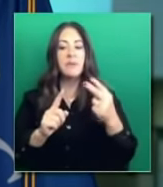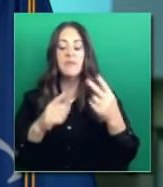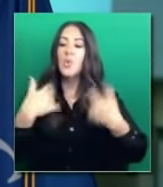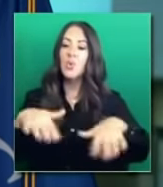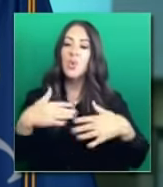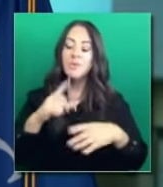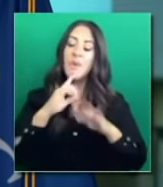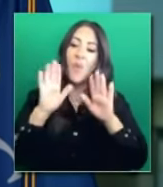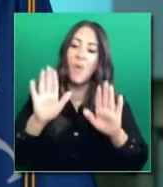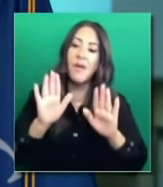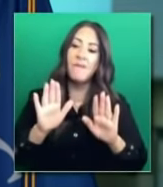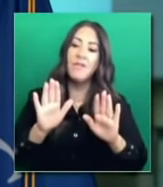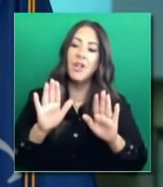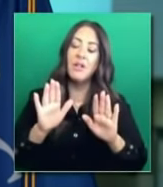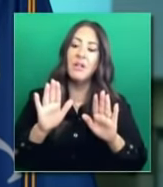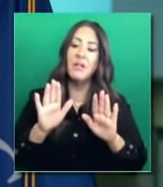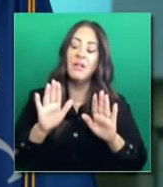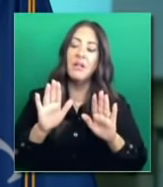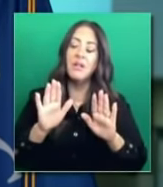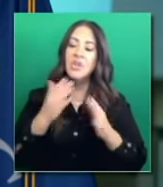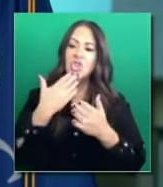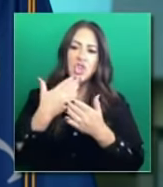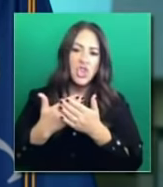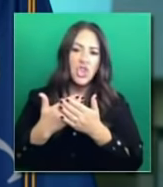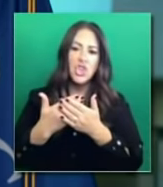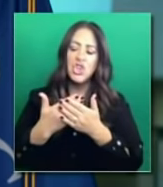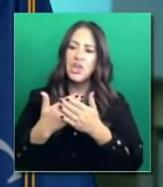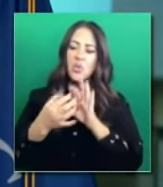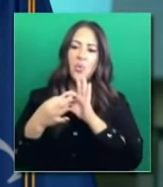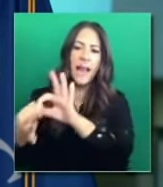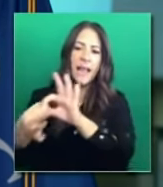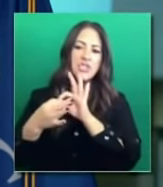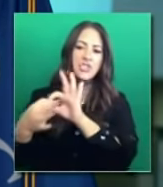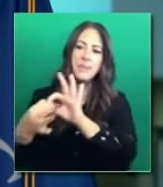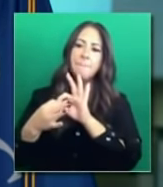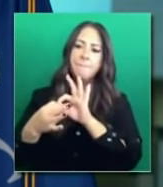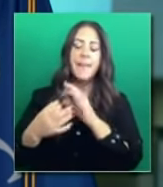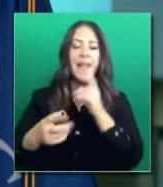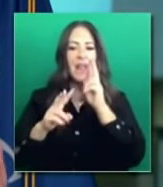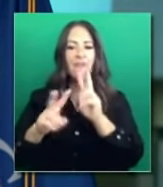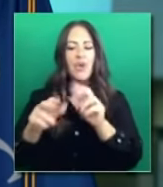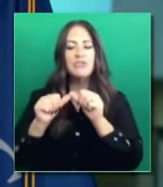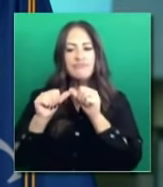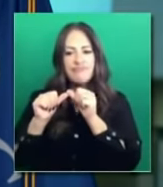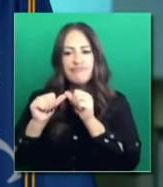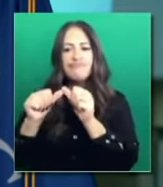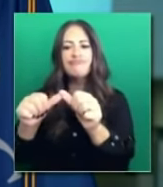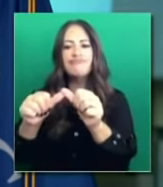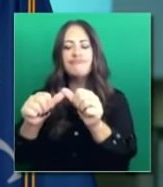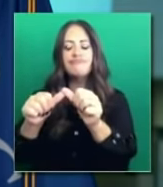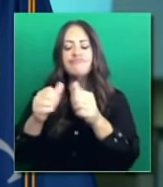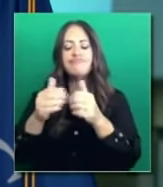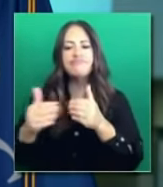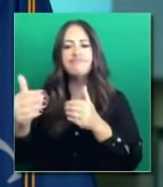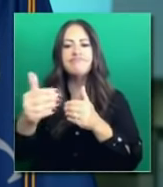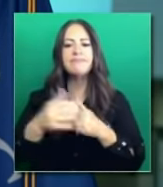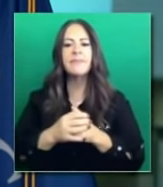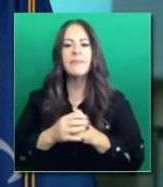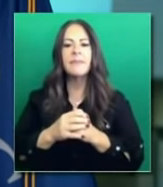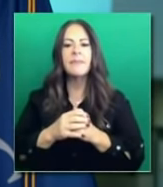a very, very constructive relationship, and I look forward to maintaining that moving forward. But forgive me for belaboring this,